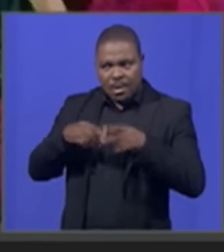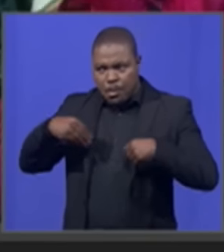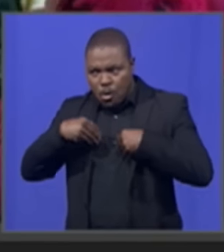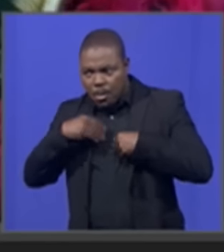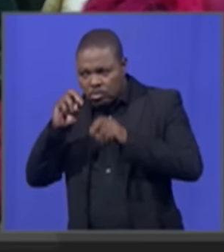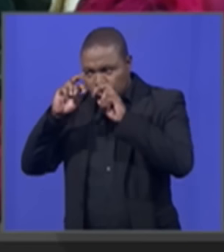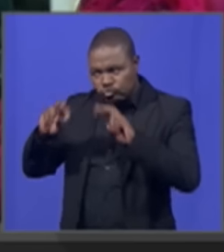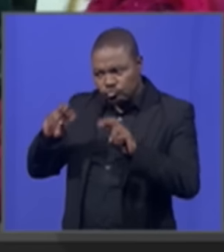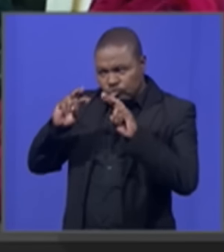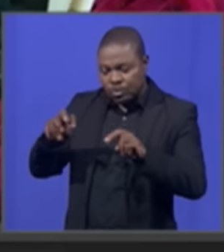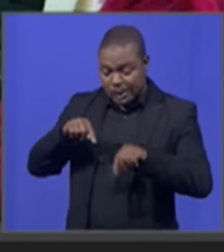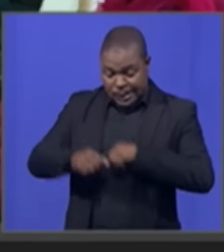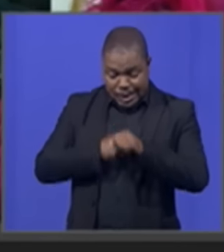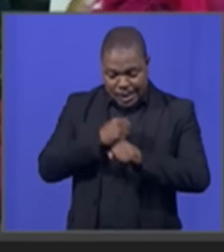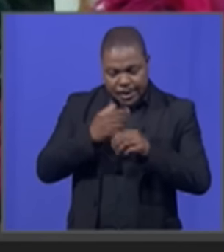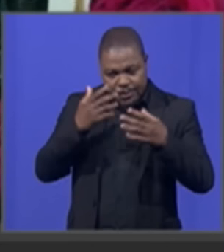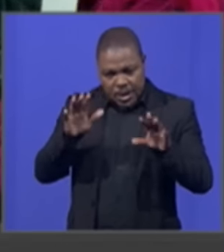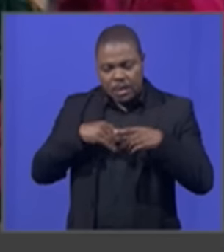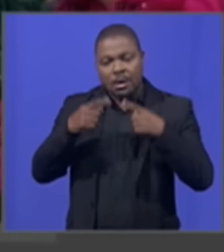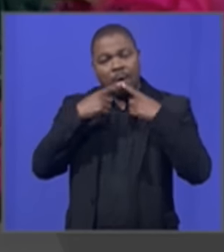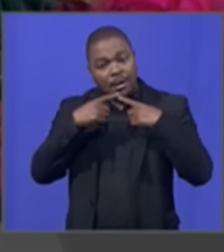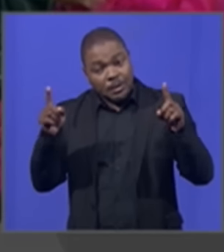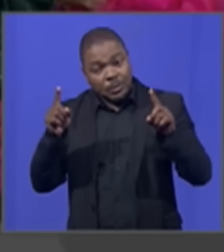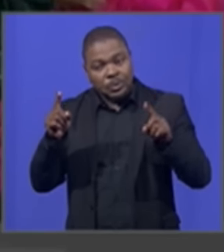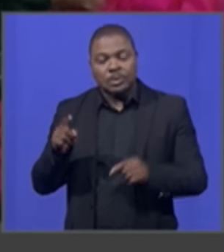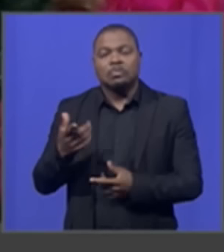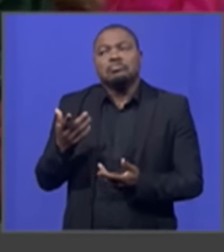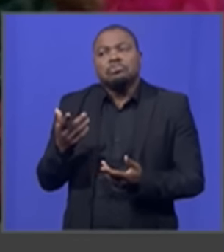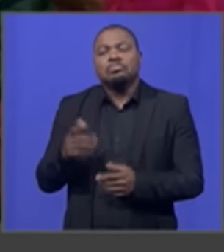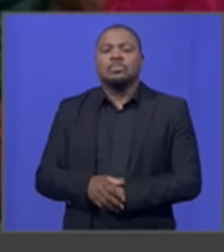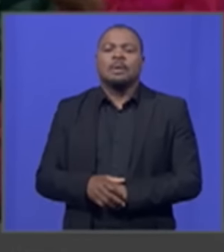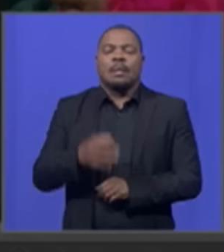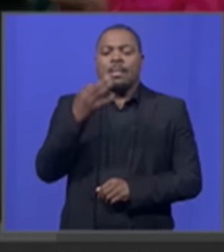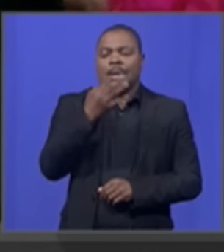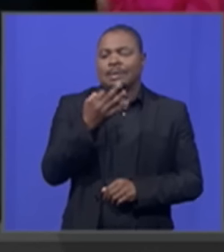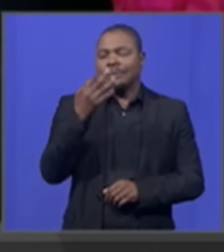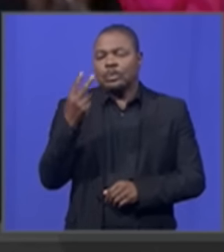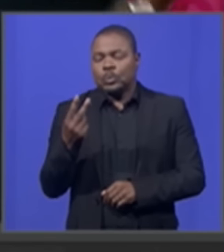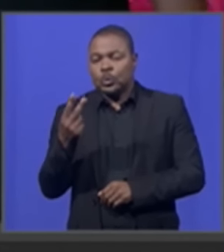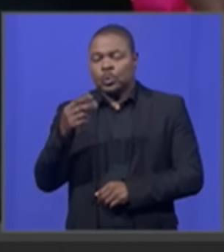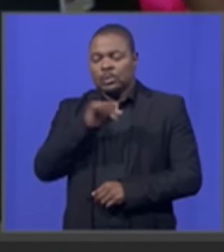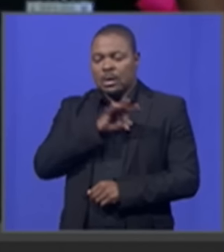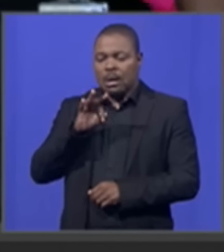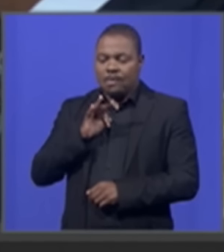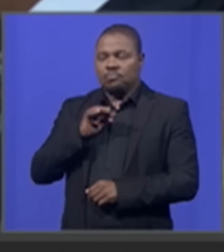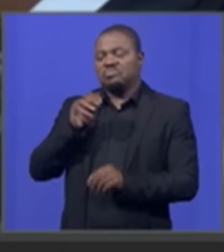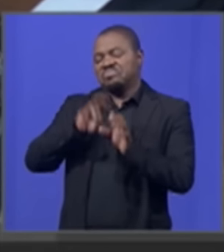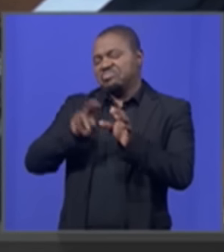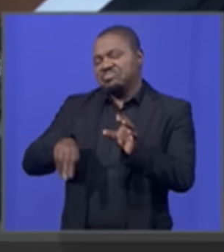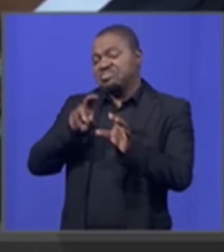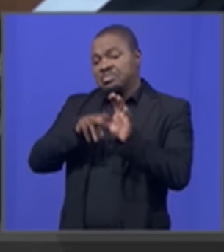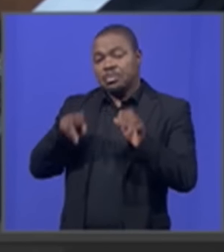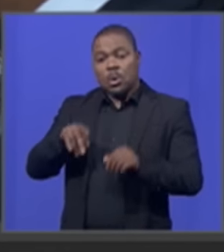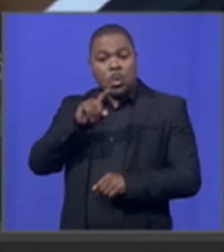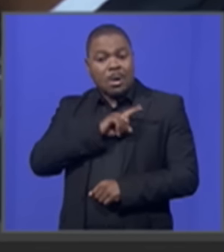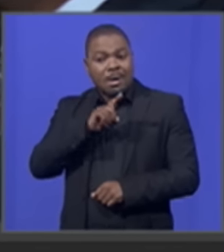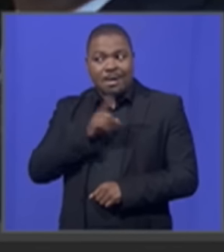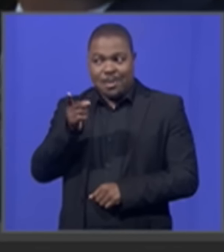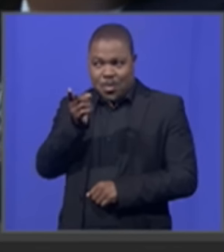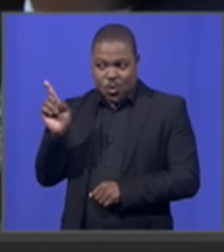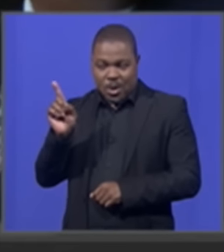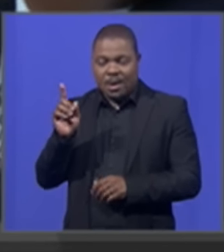kgwedi ya Moranang monongwaga go no ga itsisiwe fa badiredipuso ba le 33 ba rotse tiro ka ntlha fa gotwe ba ne ba